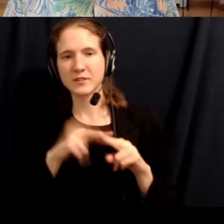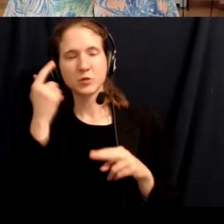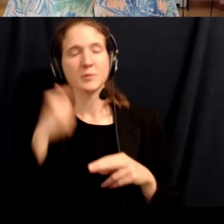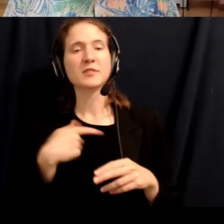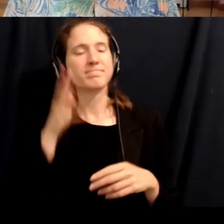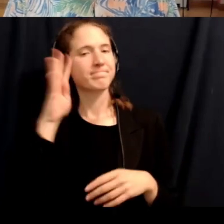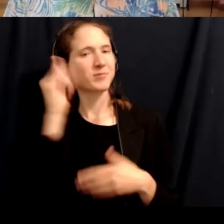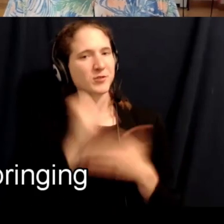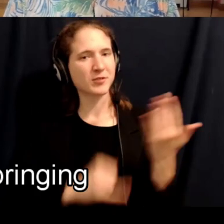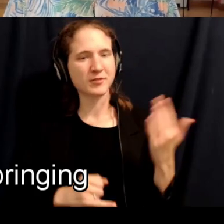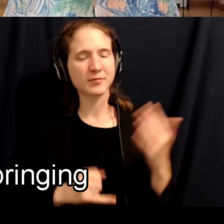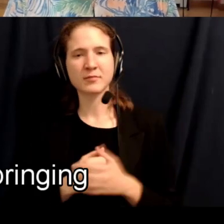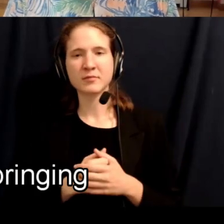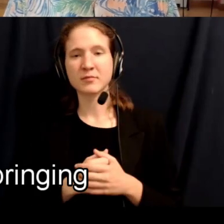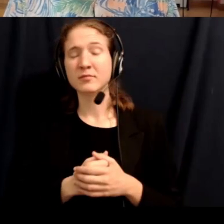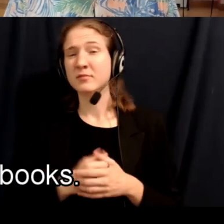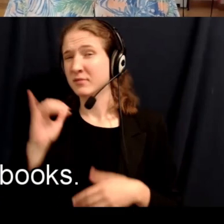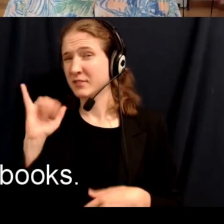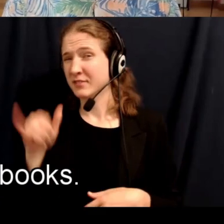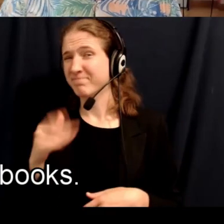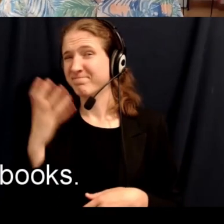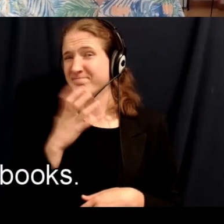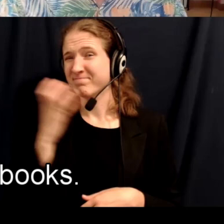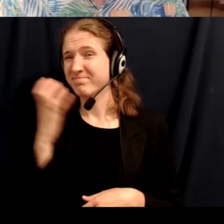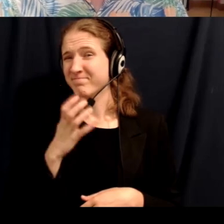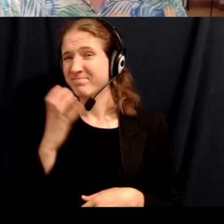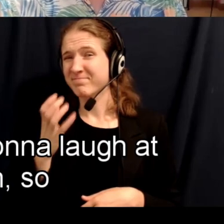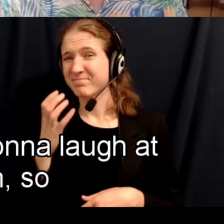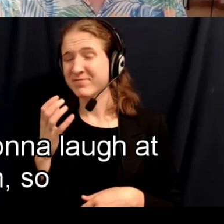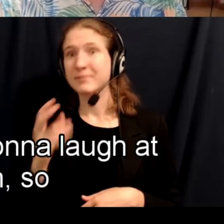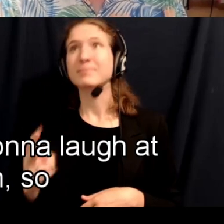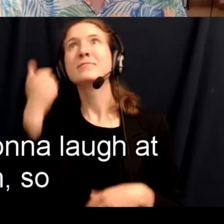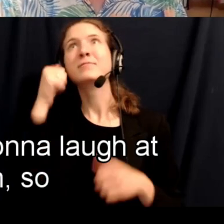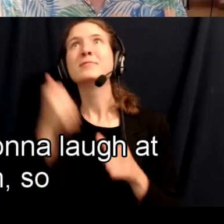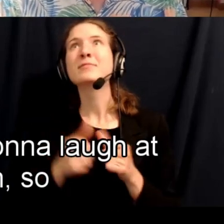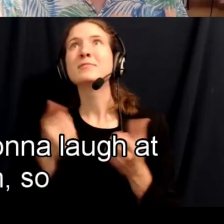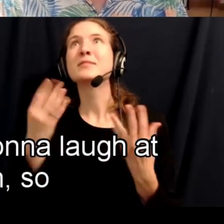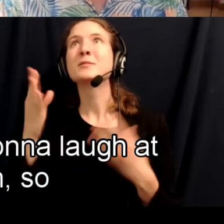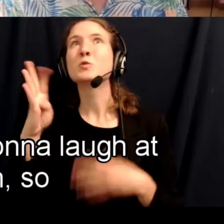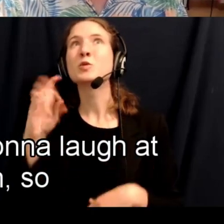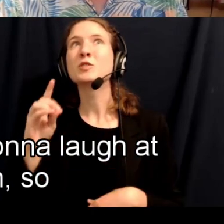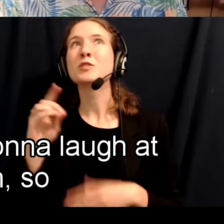art. That's you're bringing back all these board books. One of them was